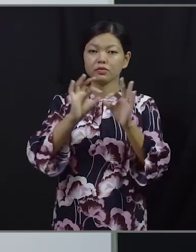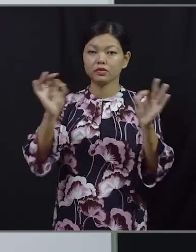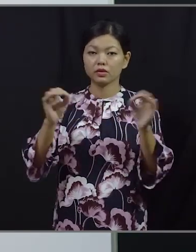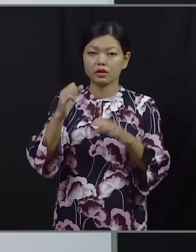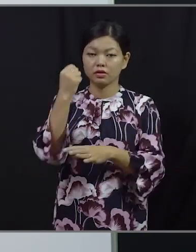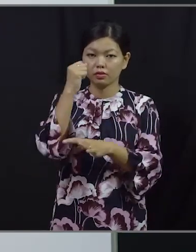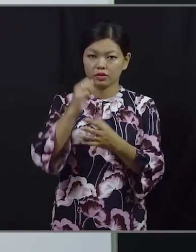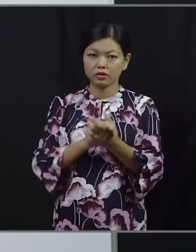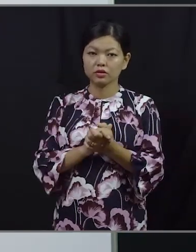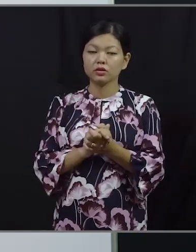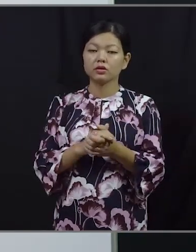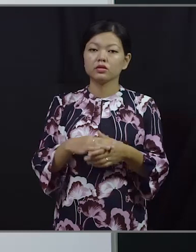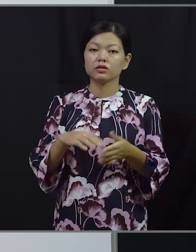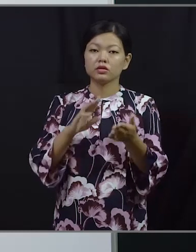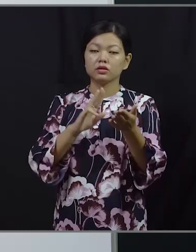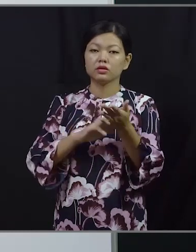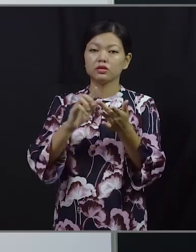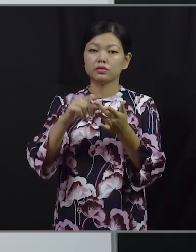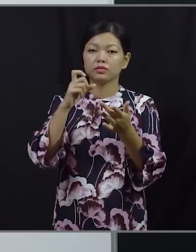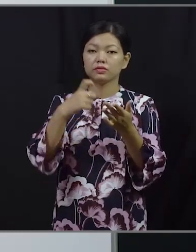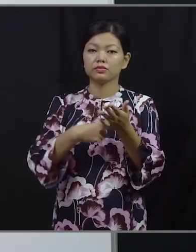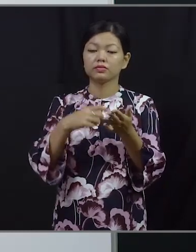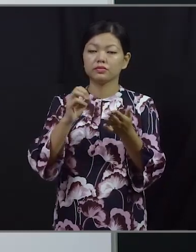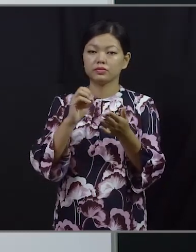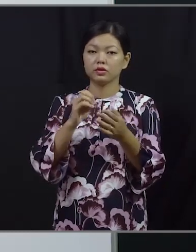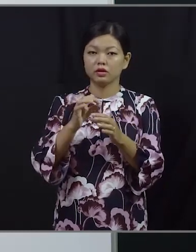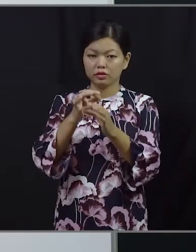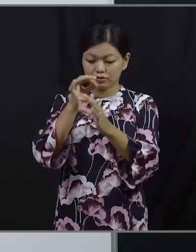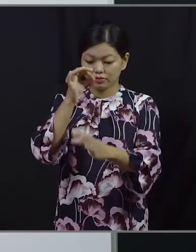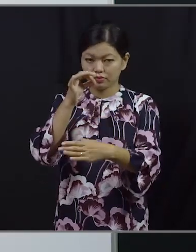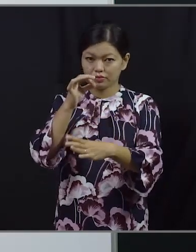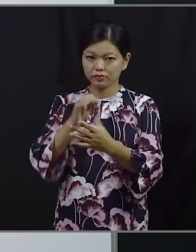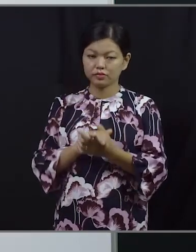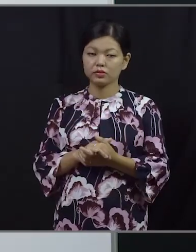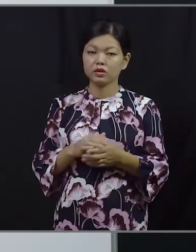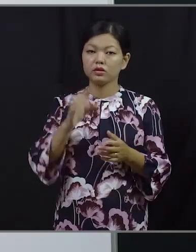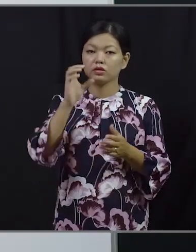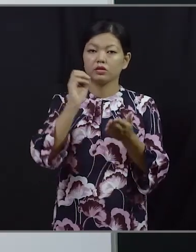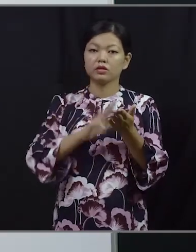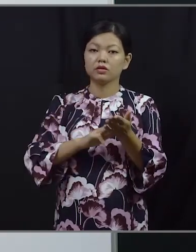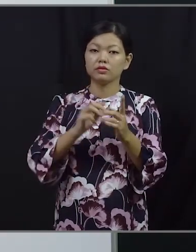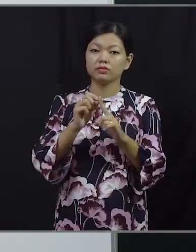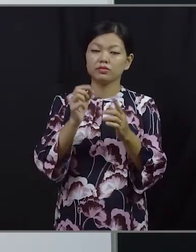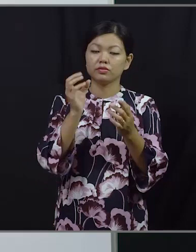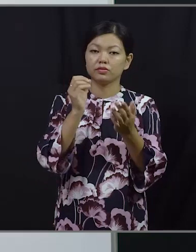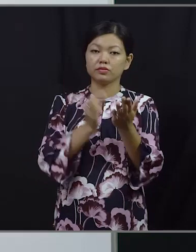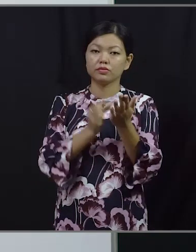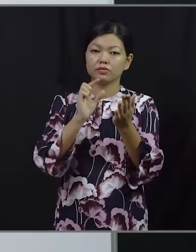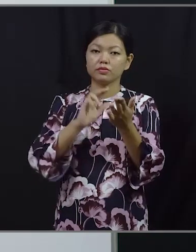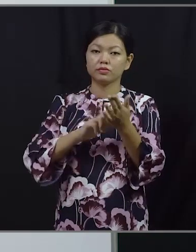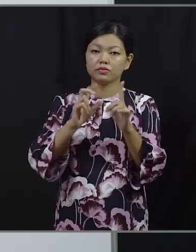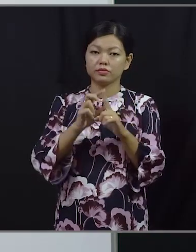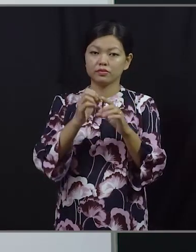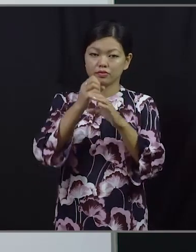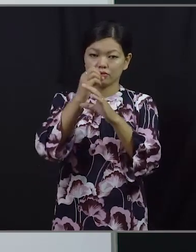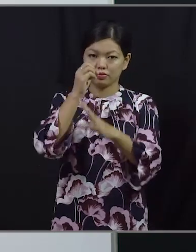and telescope. Okay, so here I'll discuss only simple microscope and compound microscope. Okay, and telescope, I don't think it's